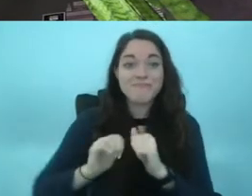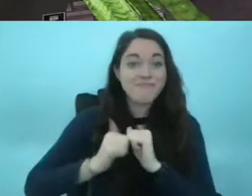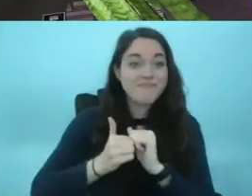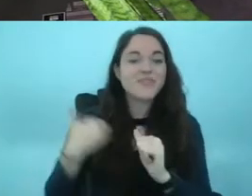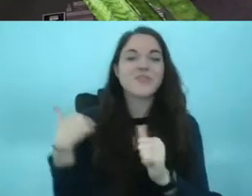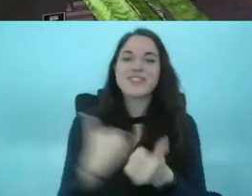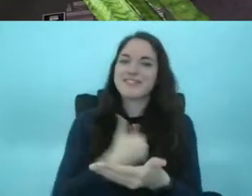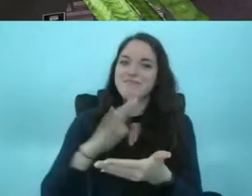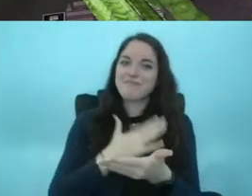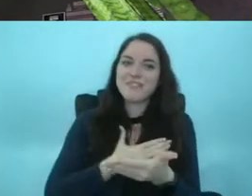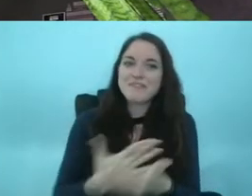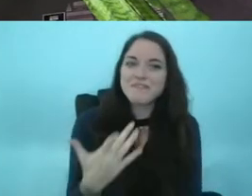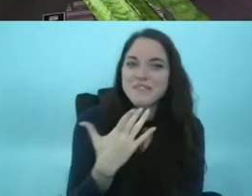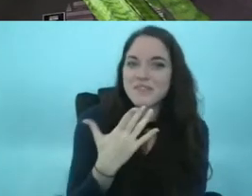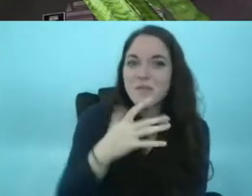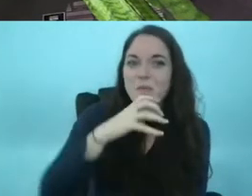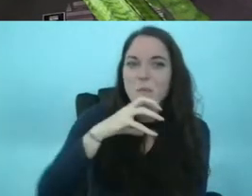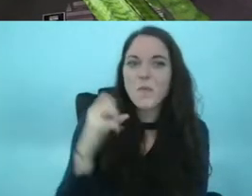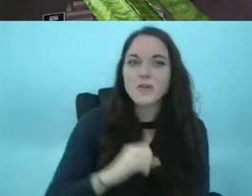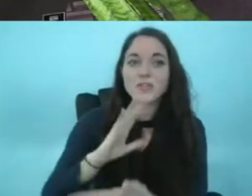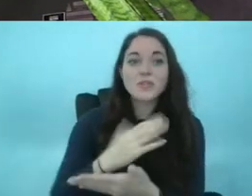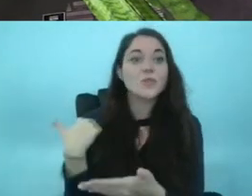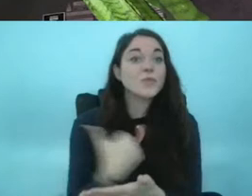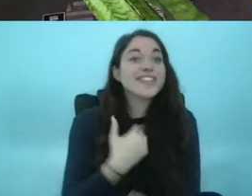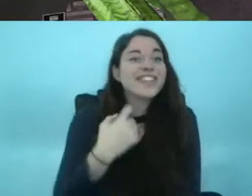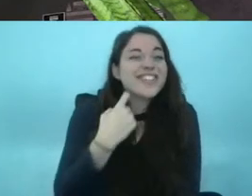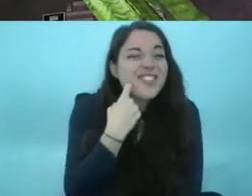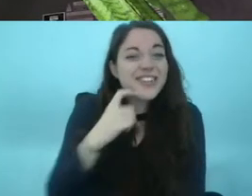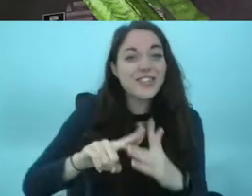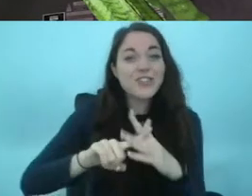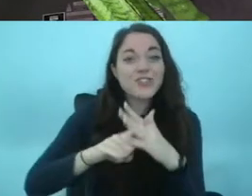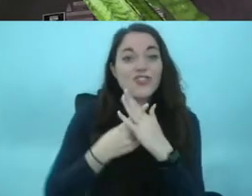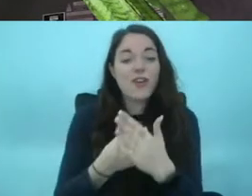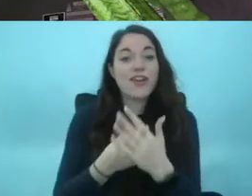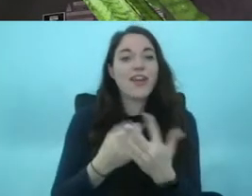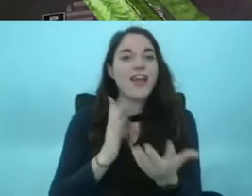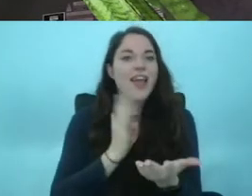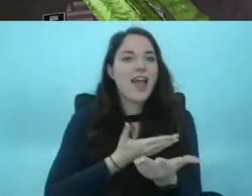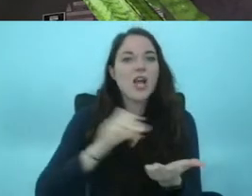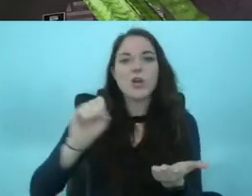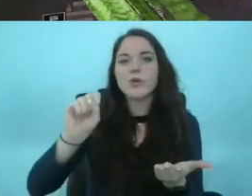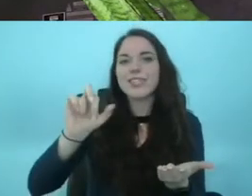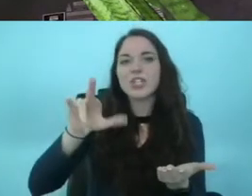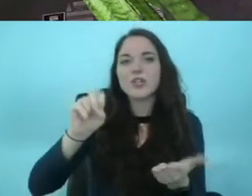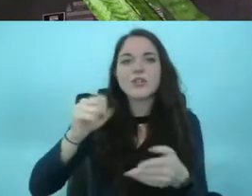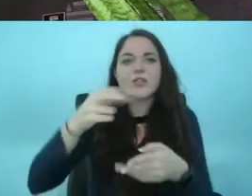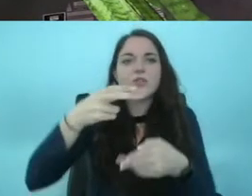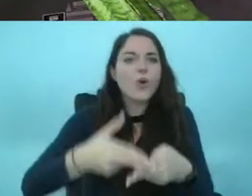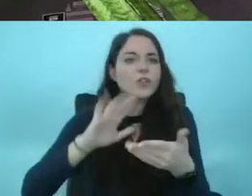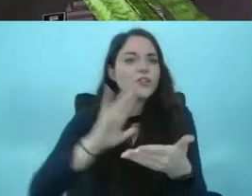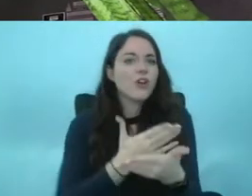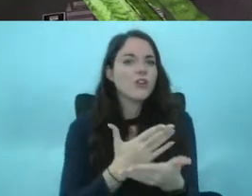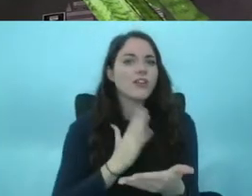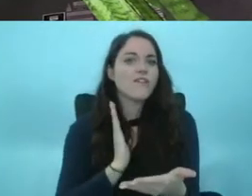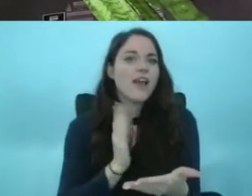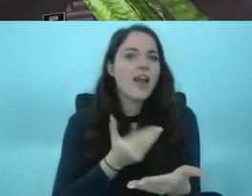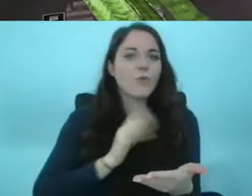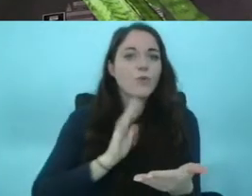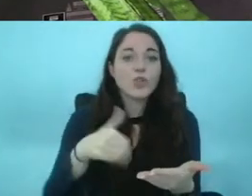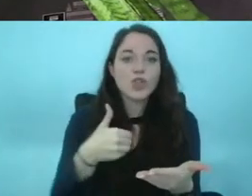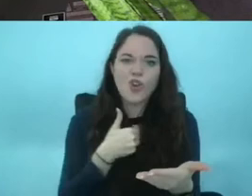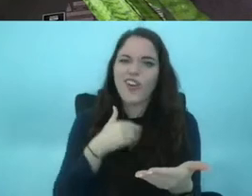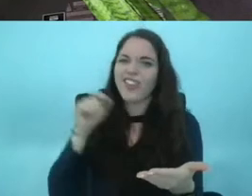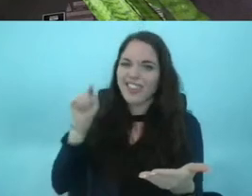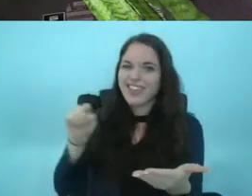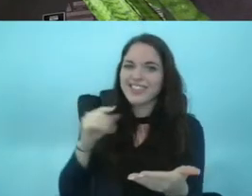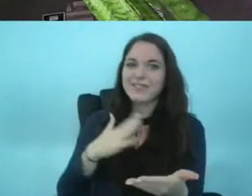favorite hymns. You know, we just started our series, Songs of Our Souls. So this is one of the songs of my soul, one of my grandma's favorites